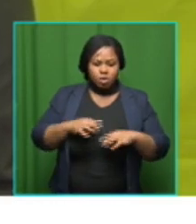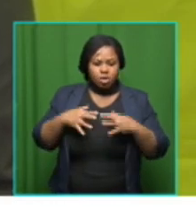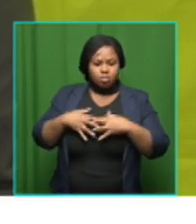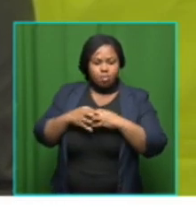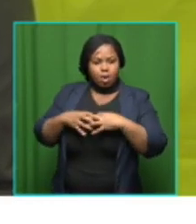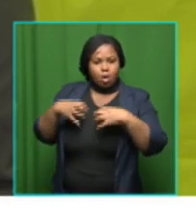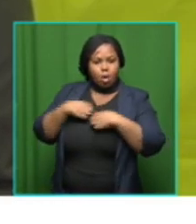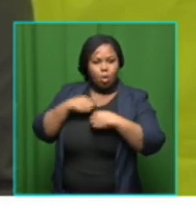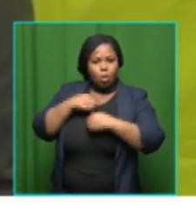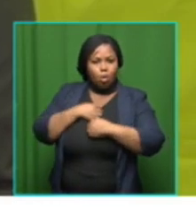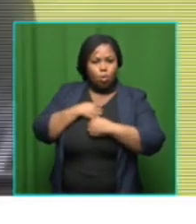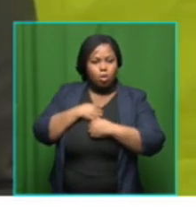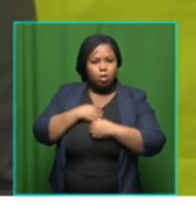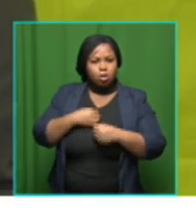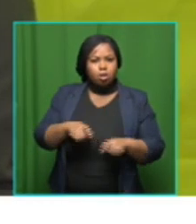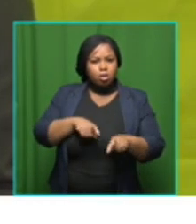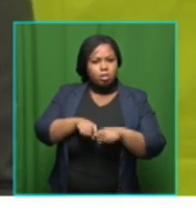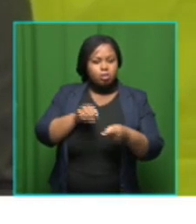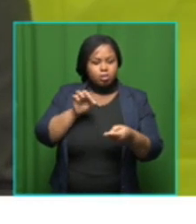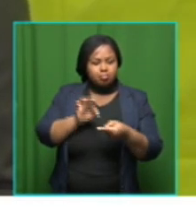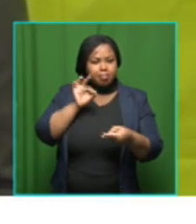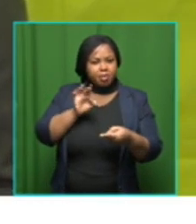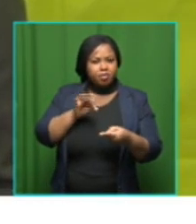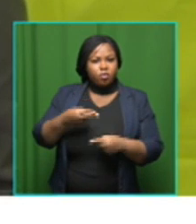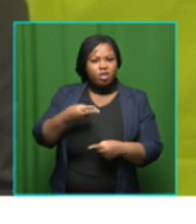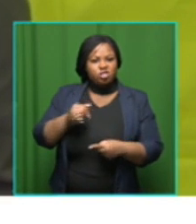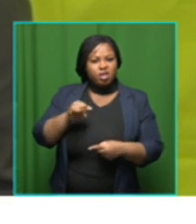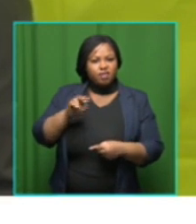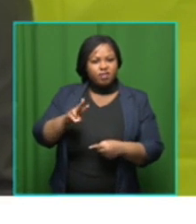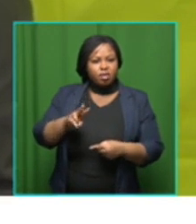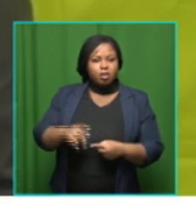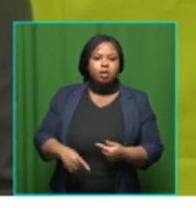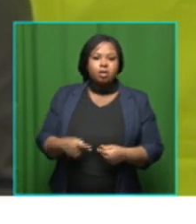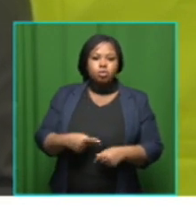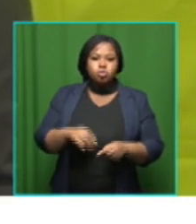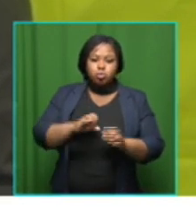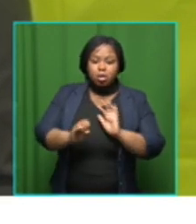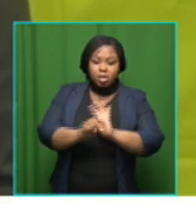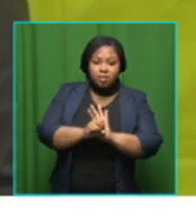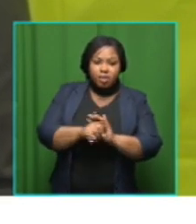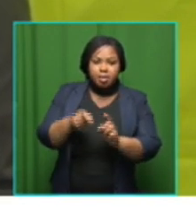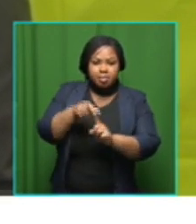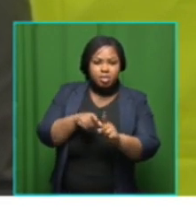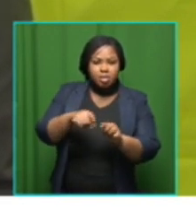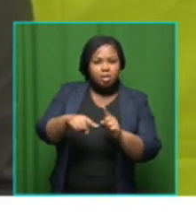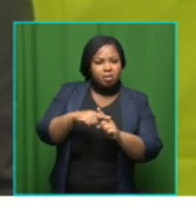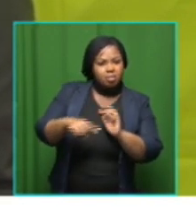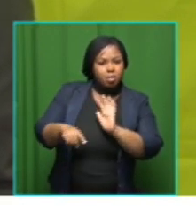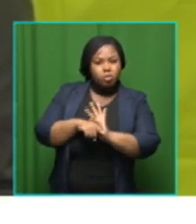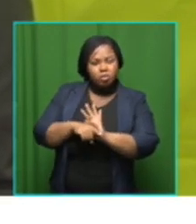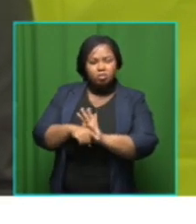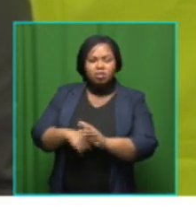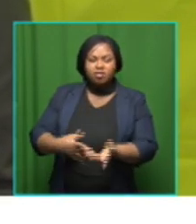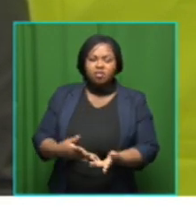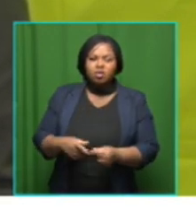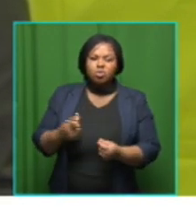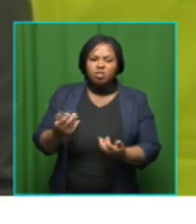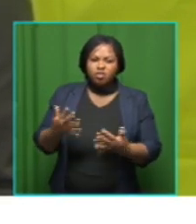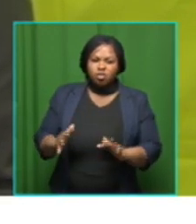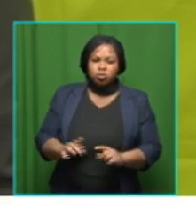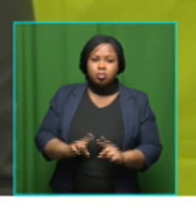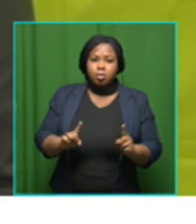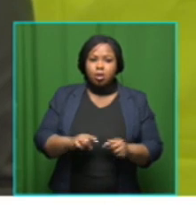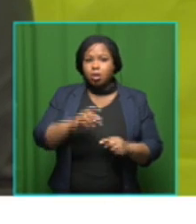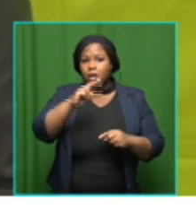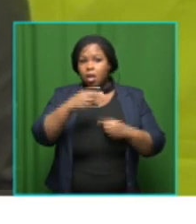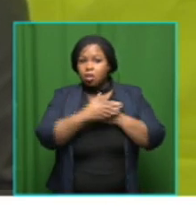being the ultimate, in terms of even giving diagnosis. So there are countries that have done it. We're reading a